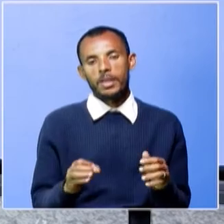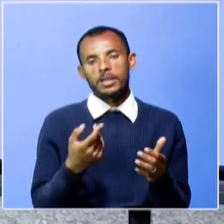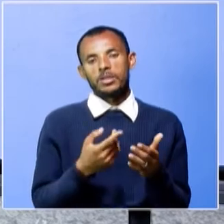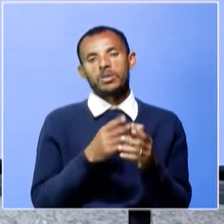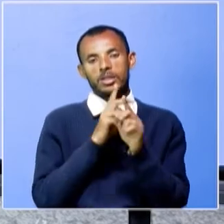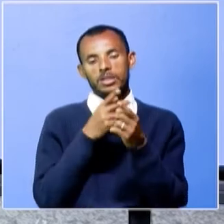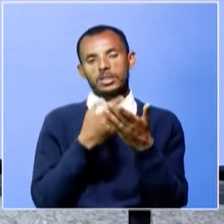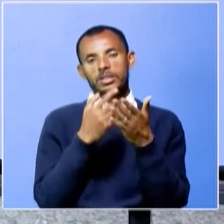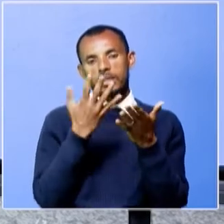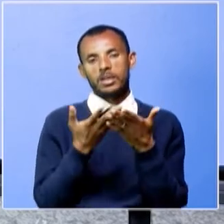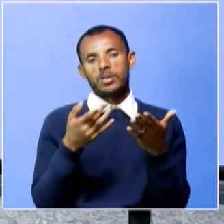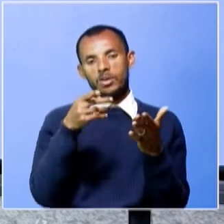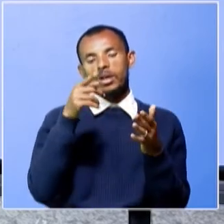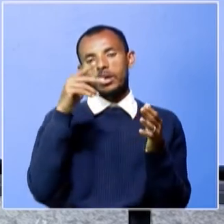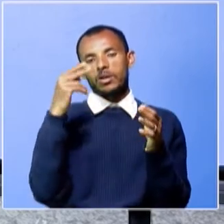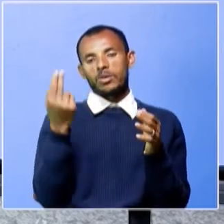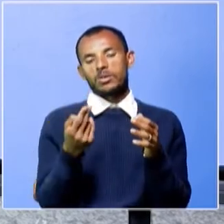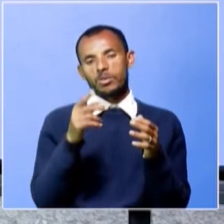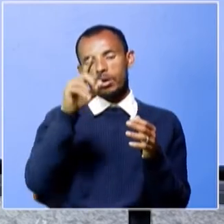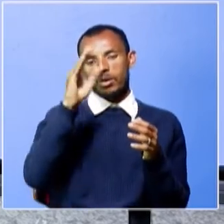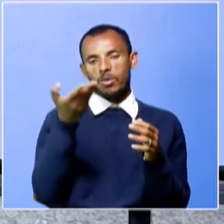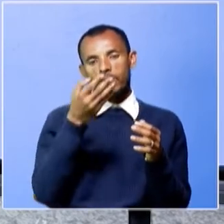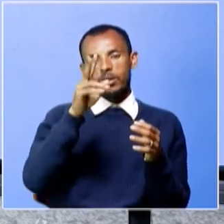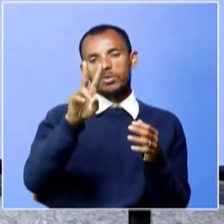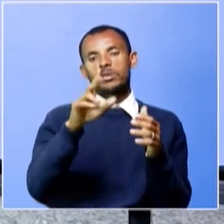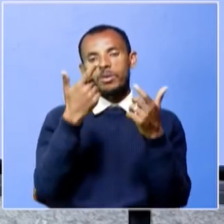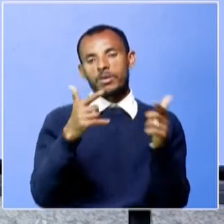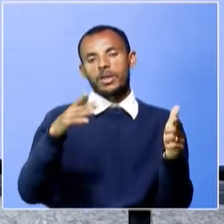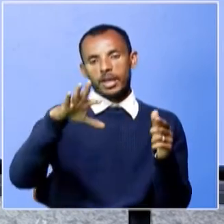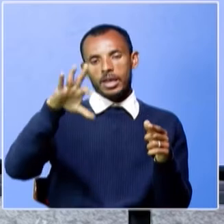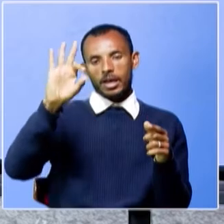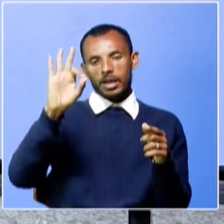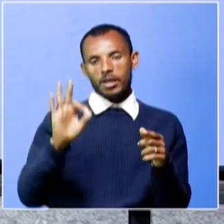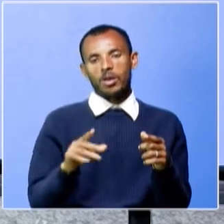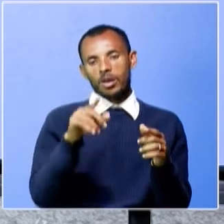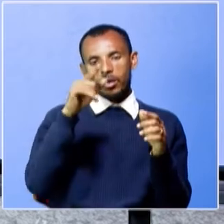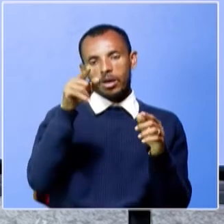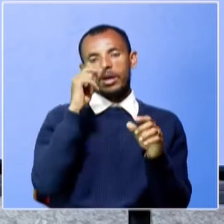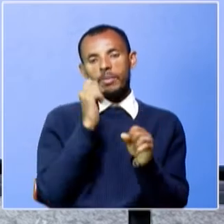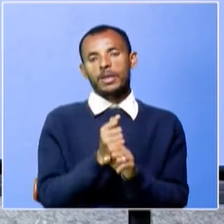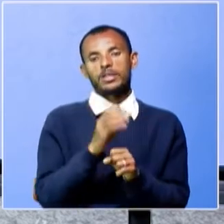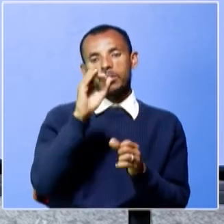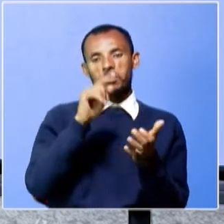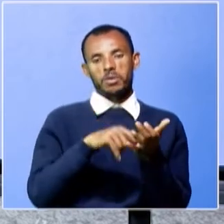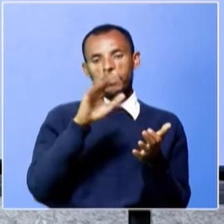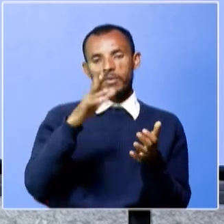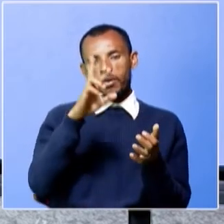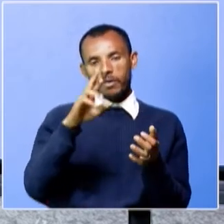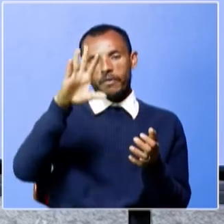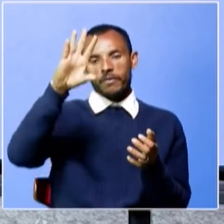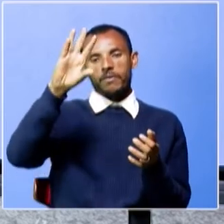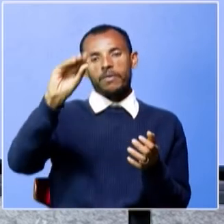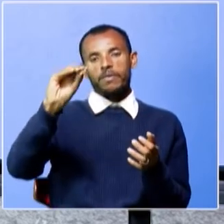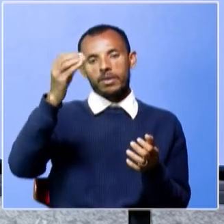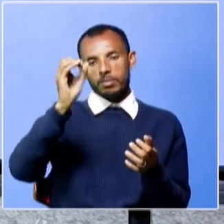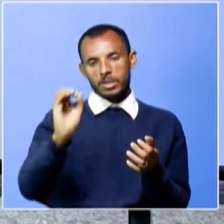thing. You can roughly write 1 over 2 is the probability of getting head, or you can make it 0.5, or you can